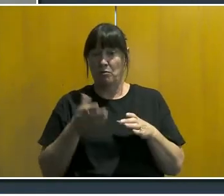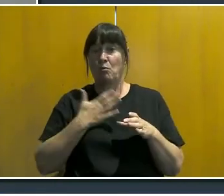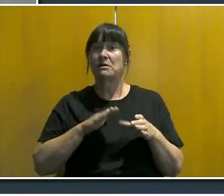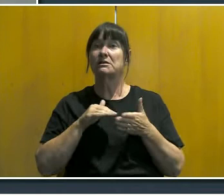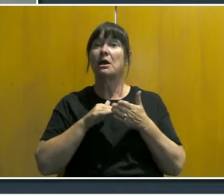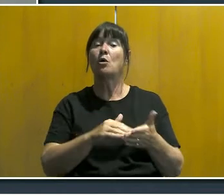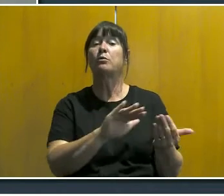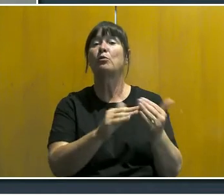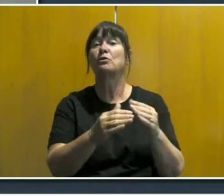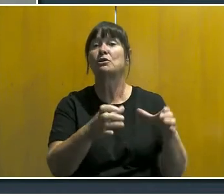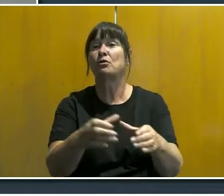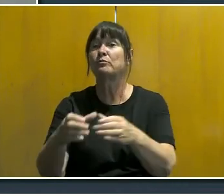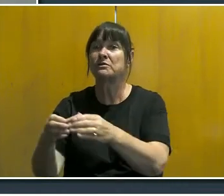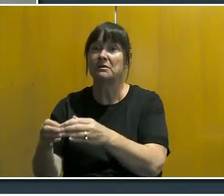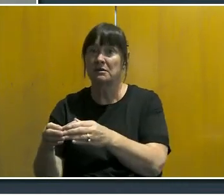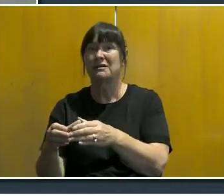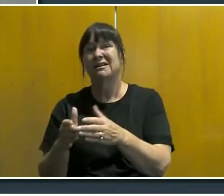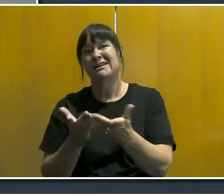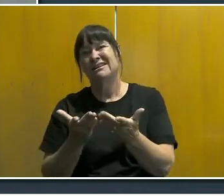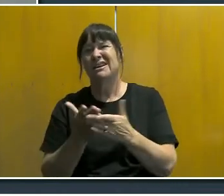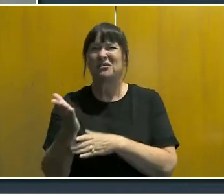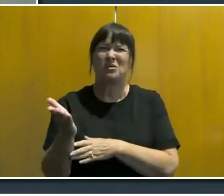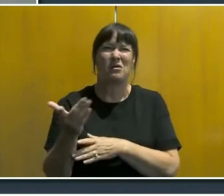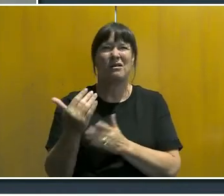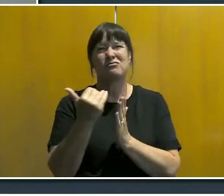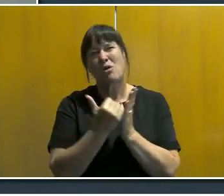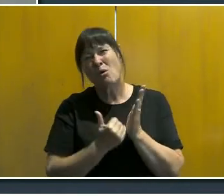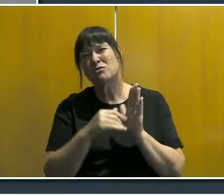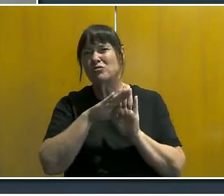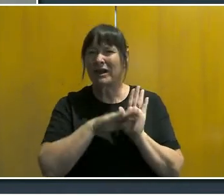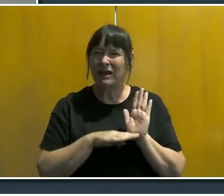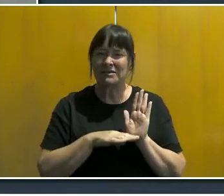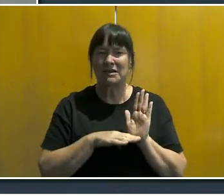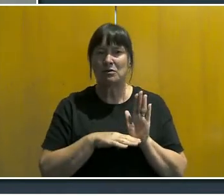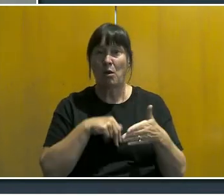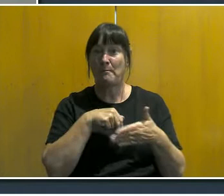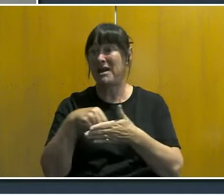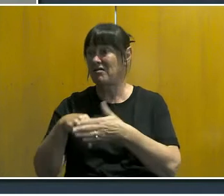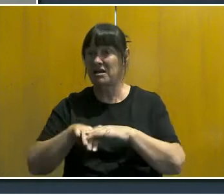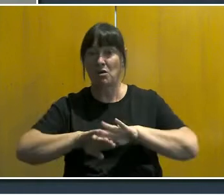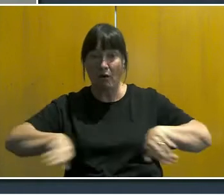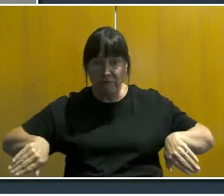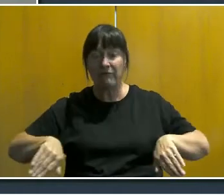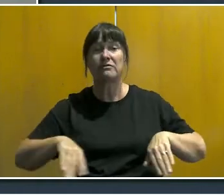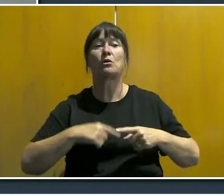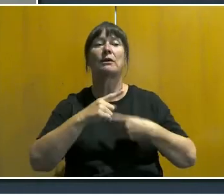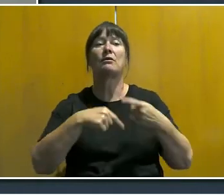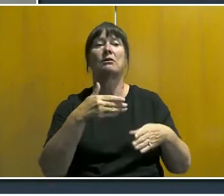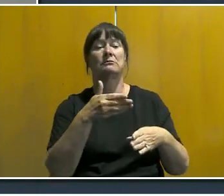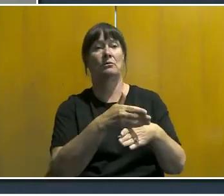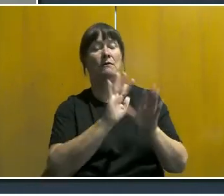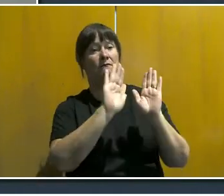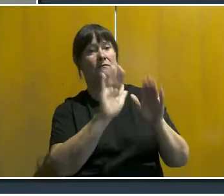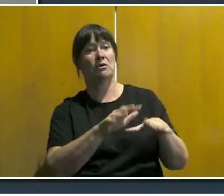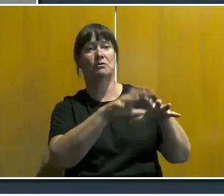help community groups get through the red tape with the bureaucracy, basically remove barriers so they can get on and do the doing, and we're the ones who work